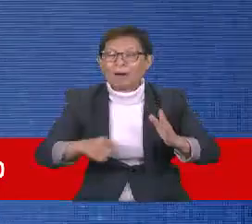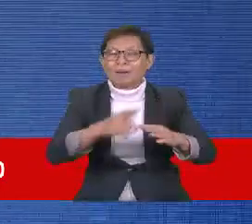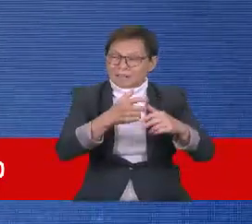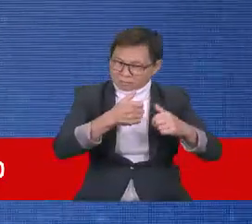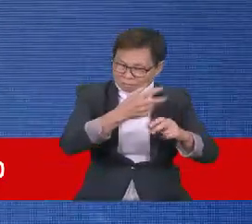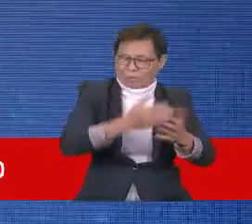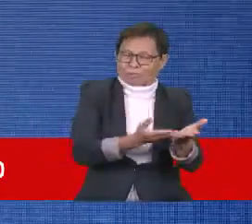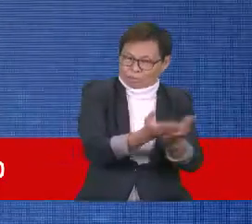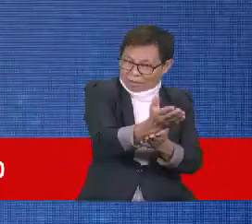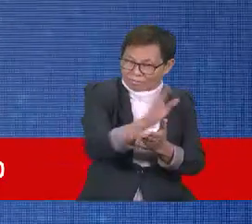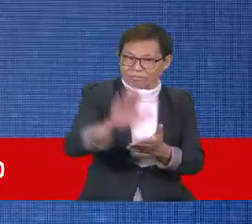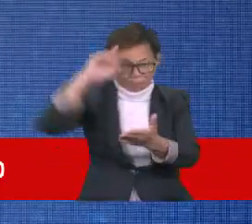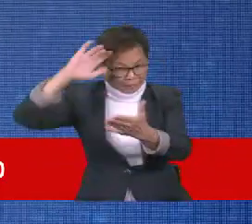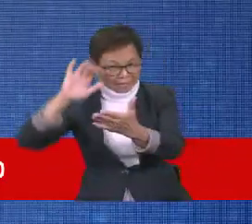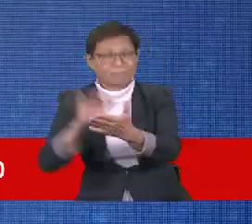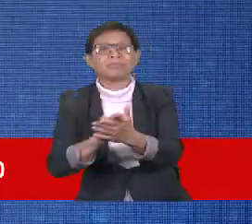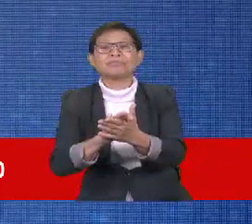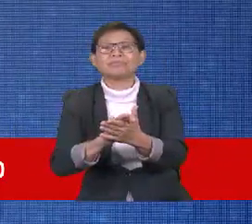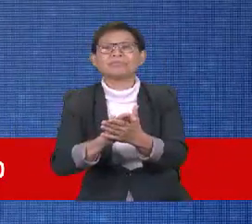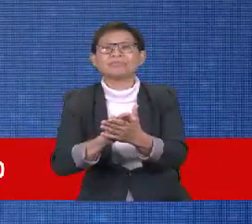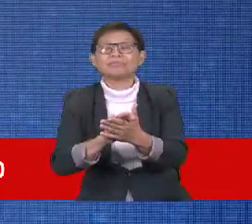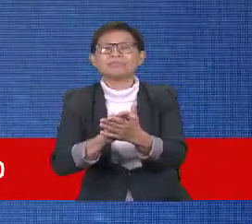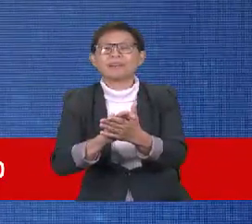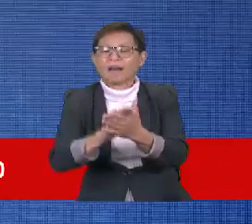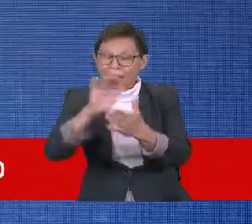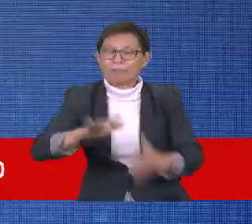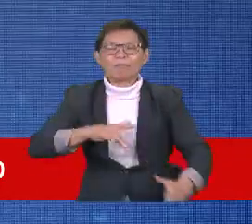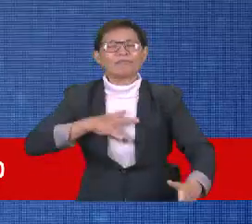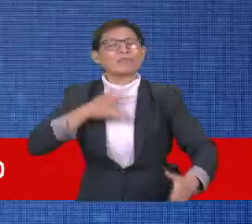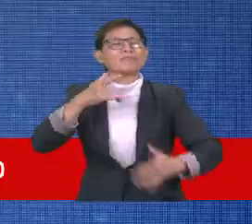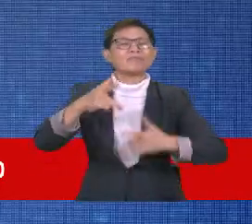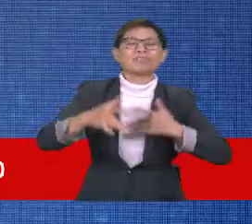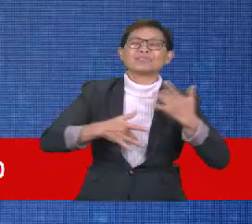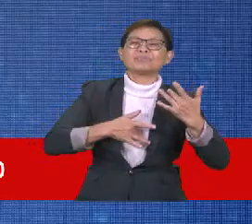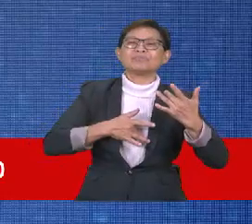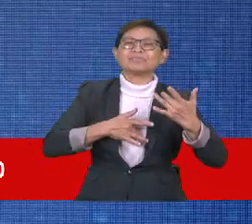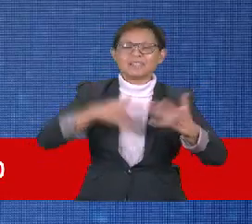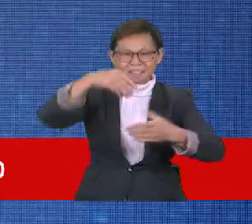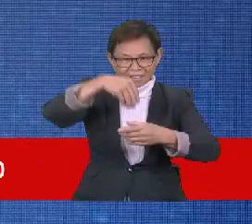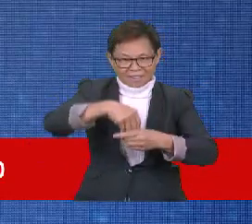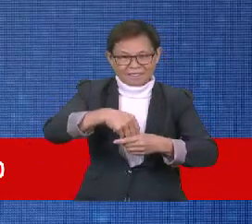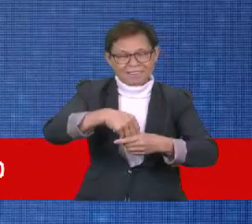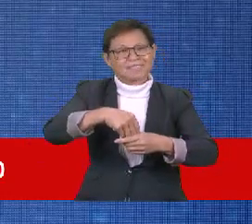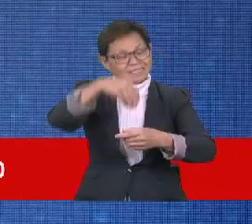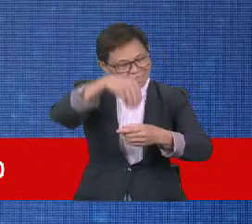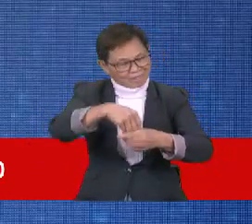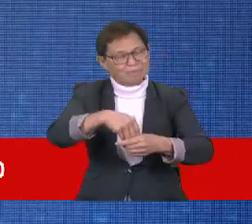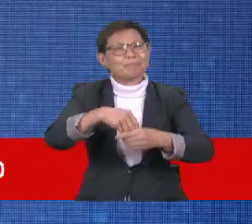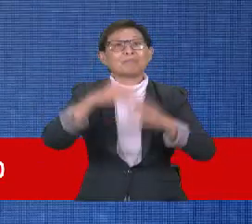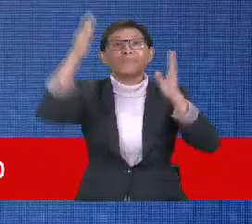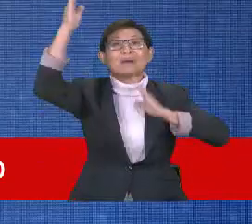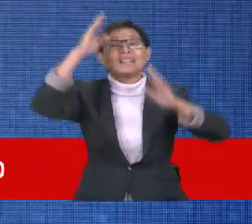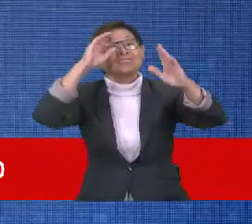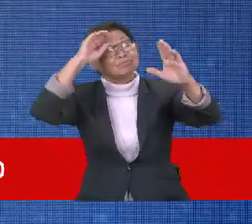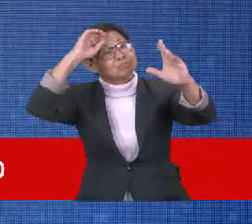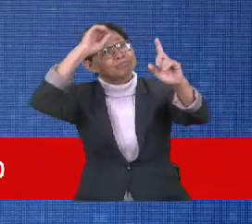rights, their belief, and must feel they are part and parcel of this great Malaysian nation. So